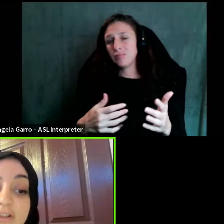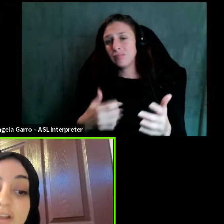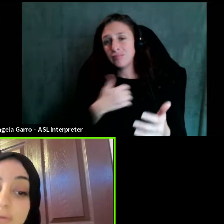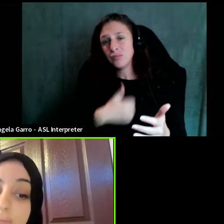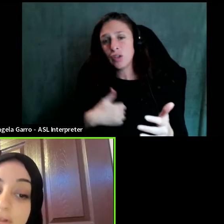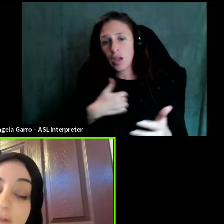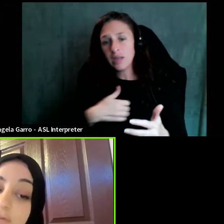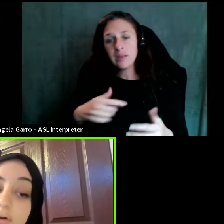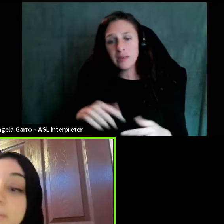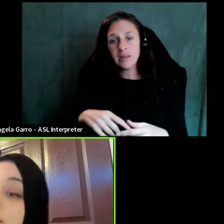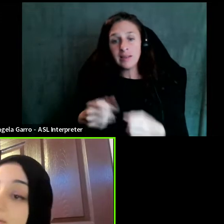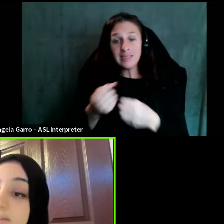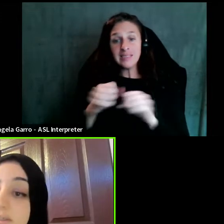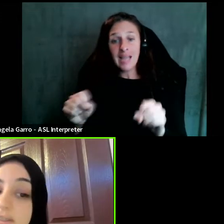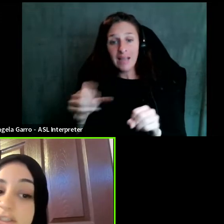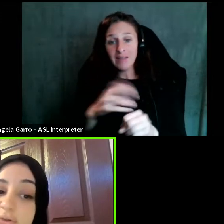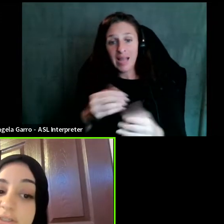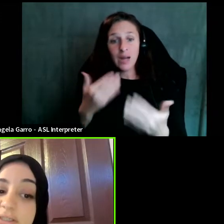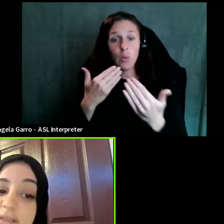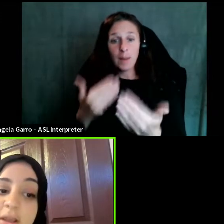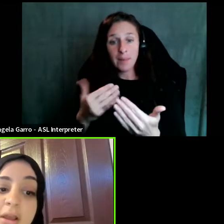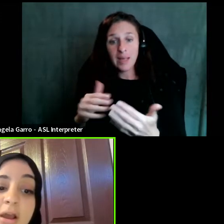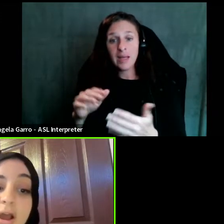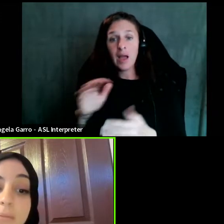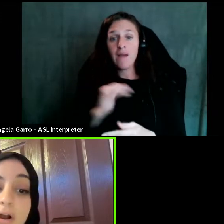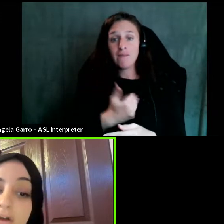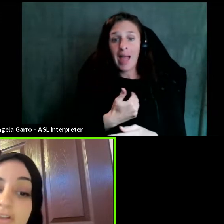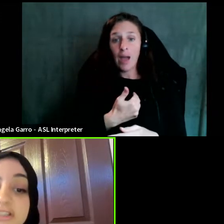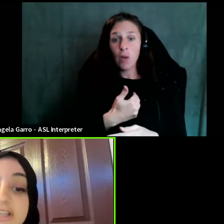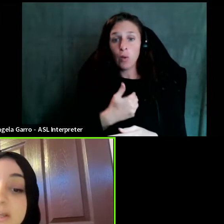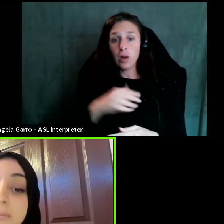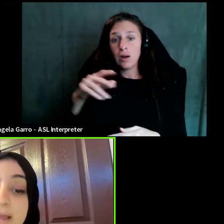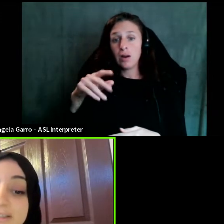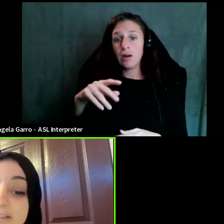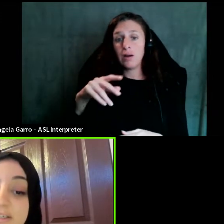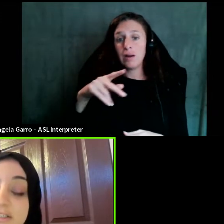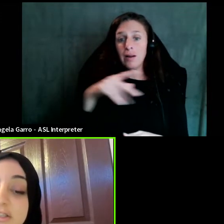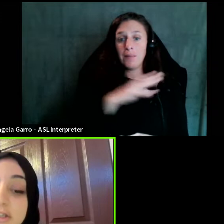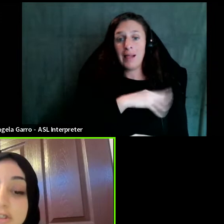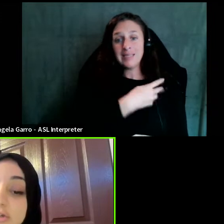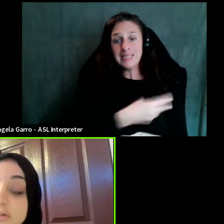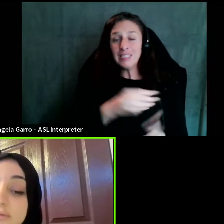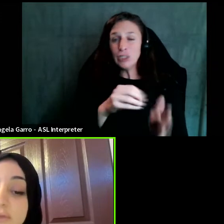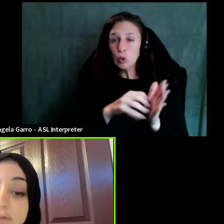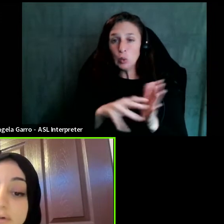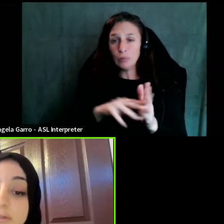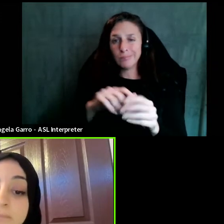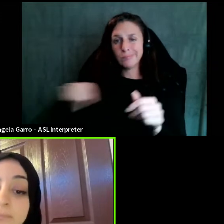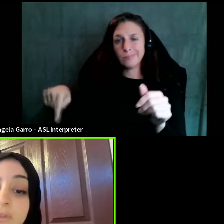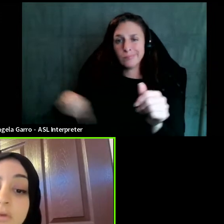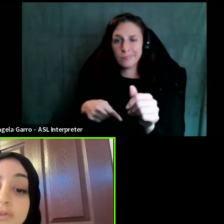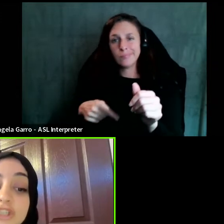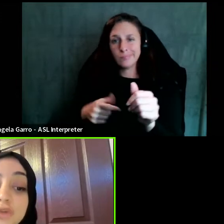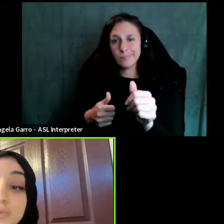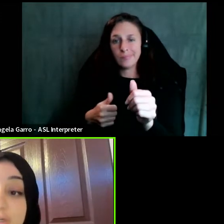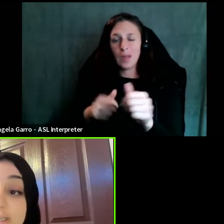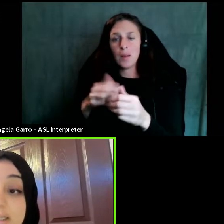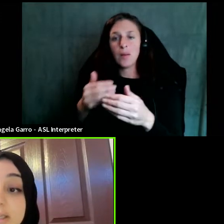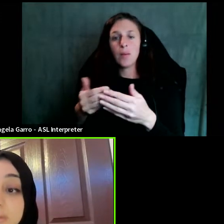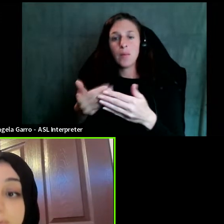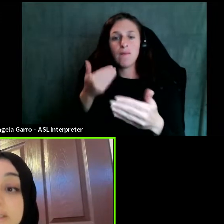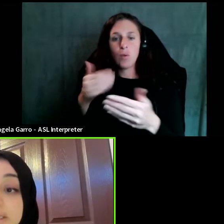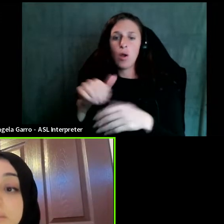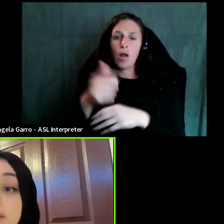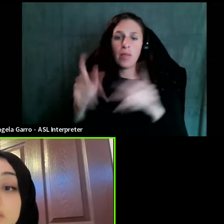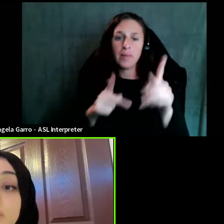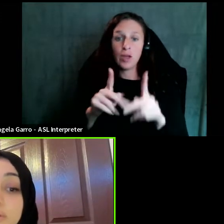the safety and well-being of our Palestinian students often take a backseat to the concerns of others, when they should